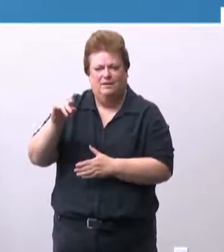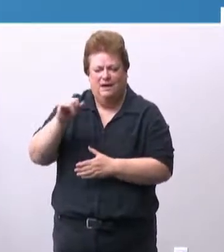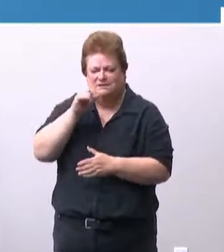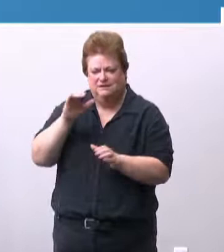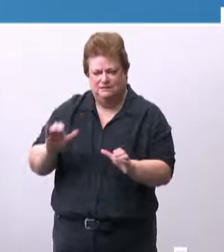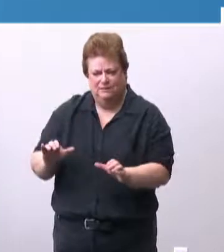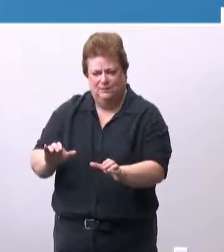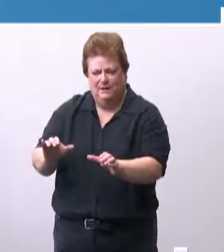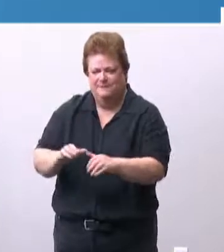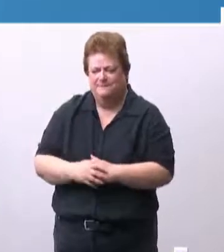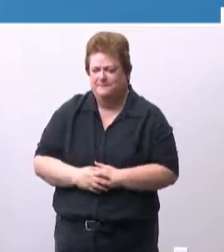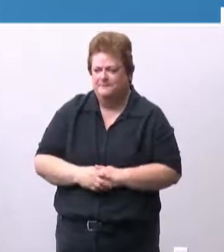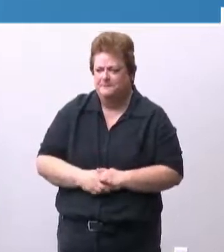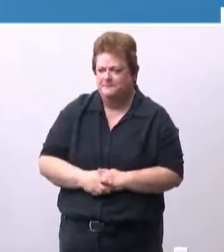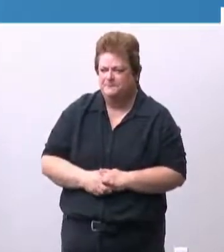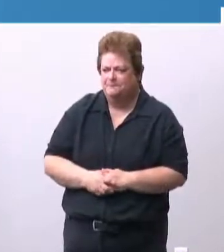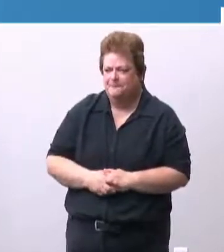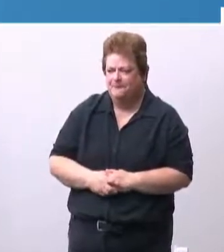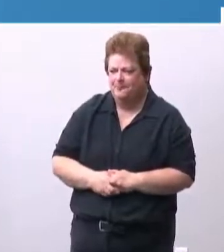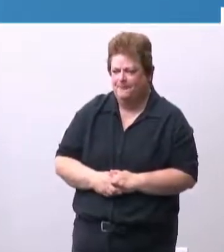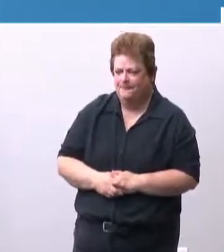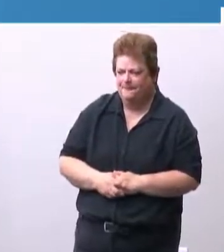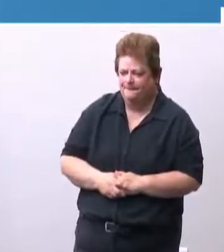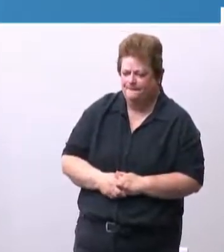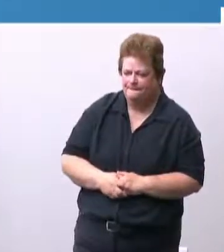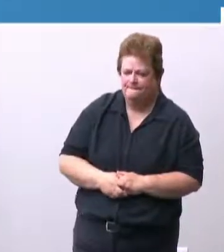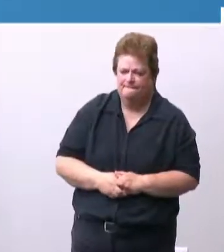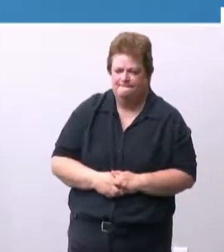efforts. Dr. Joel?